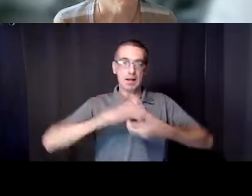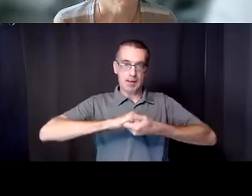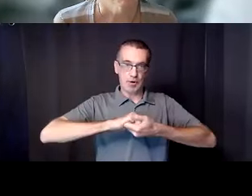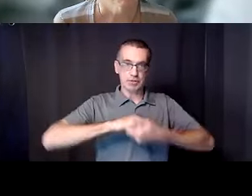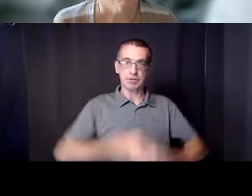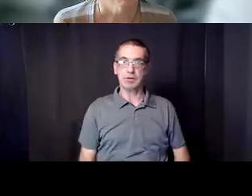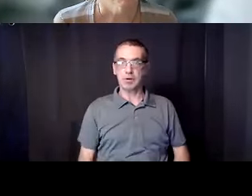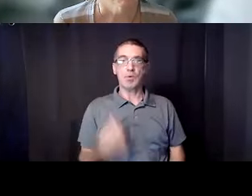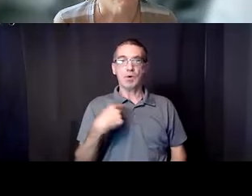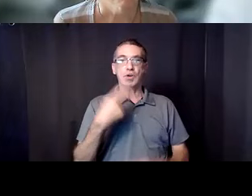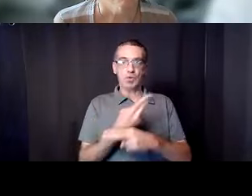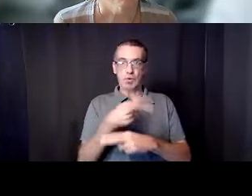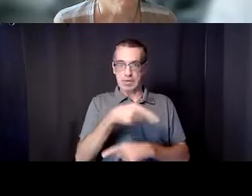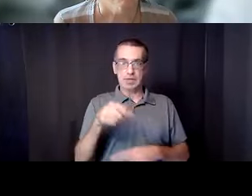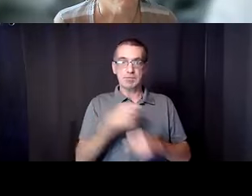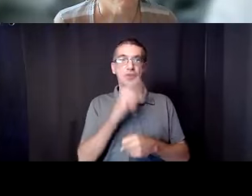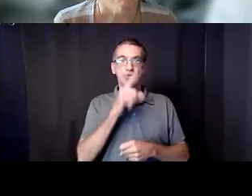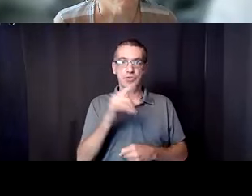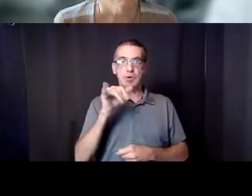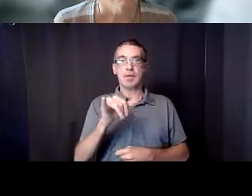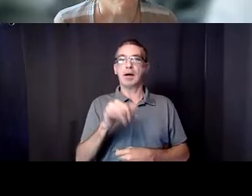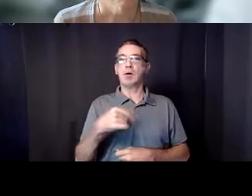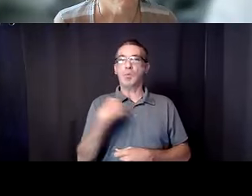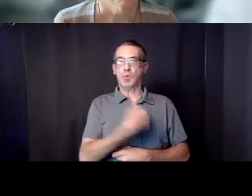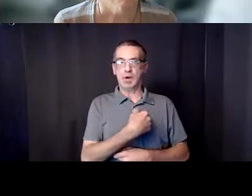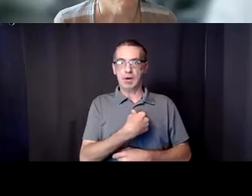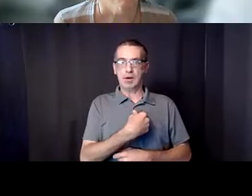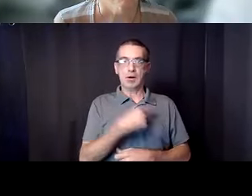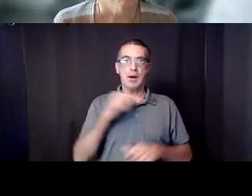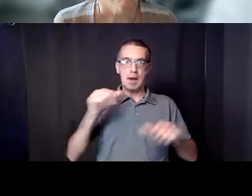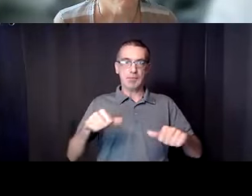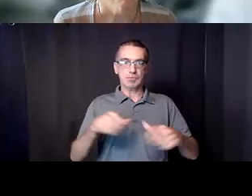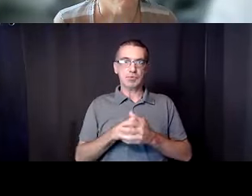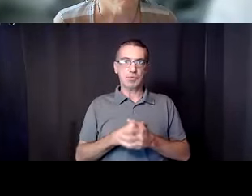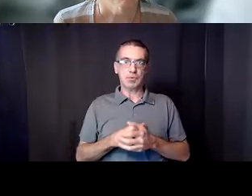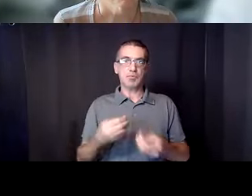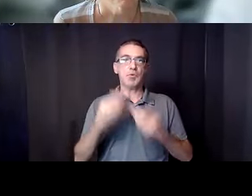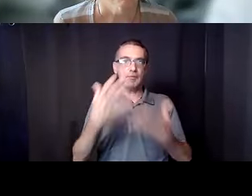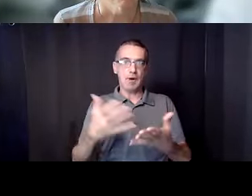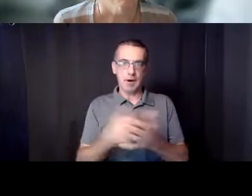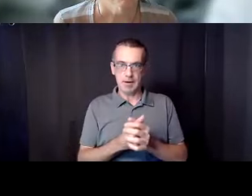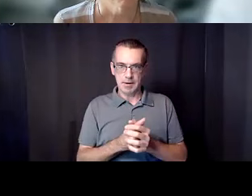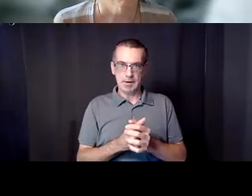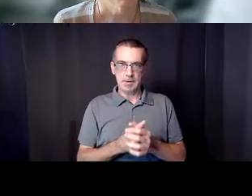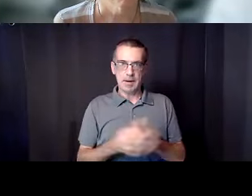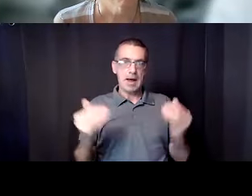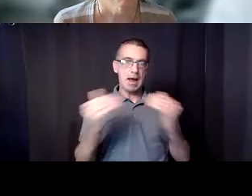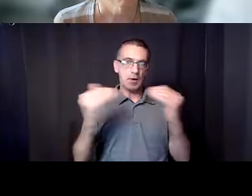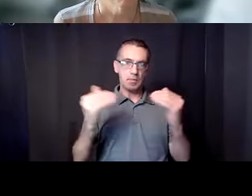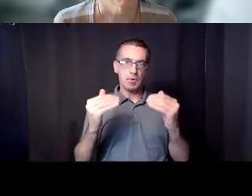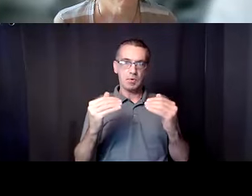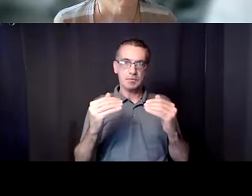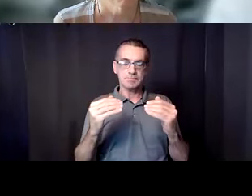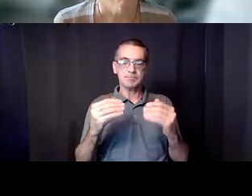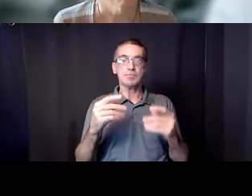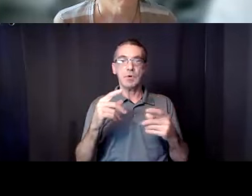collaboration. And we use these to make sure that, we're able to provide an equitable lens